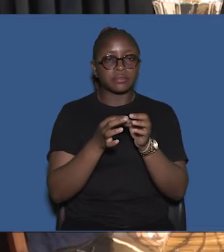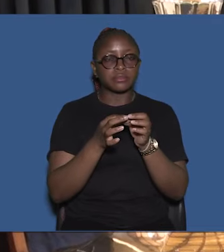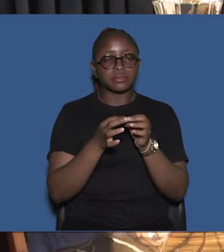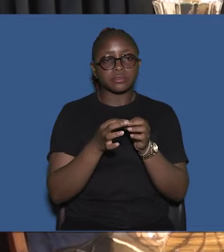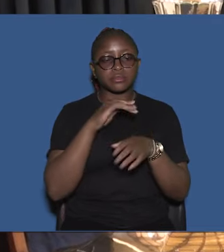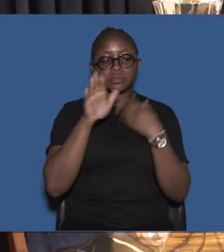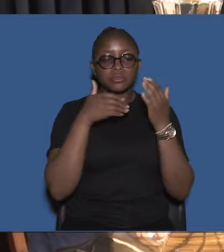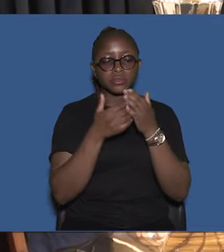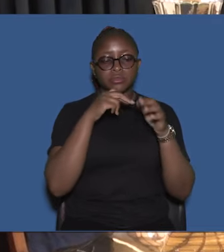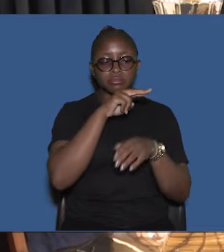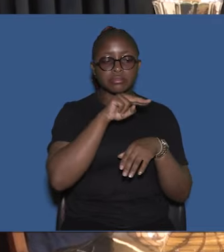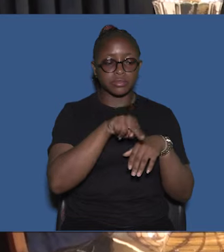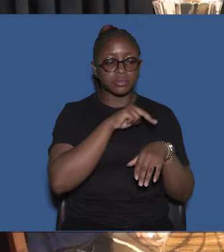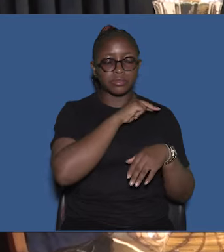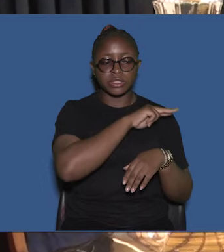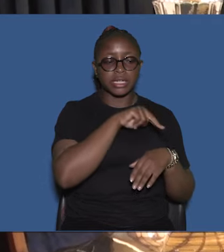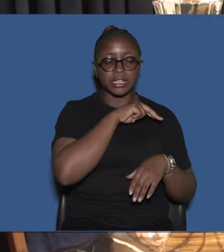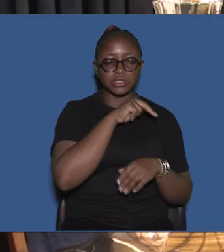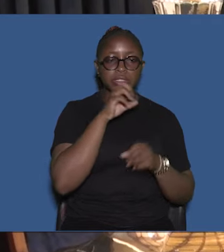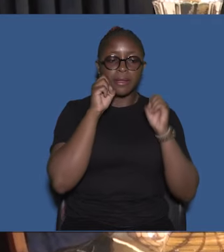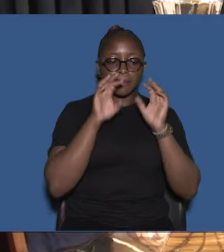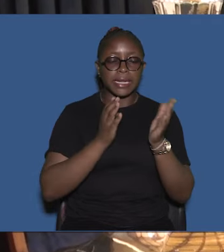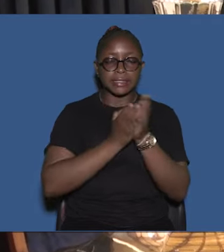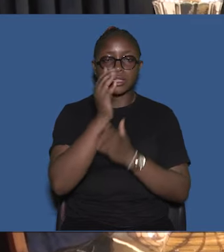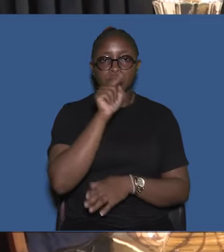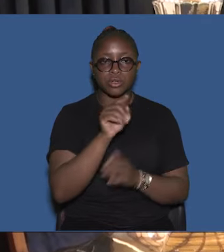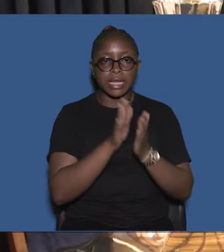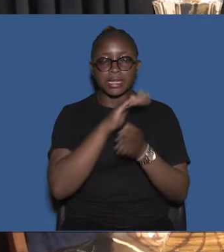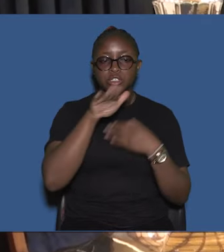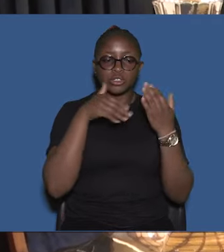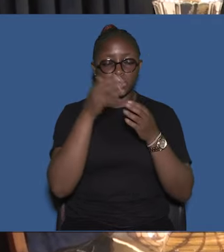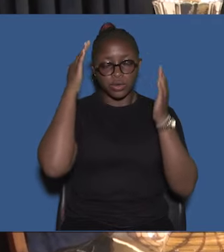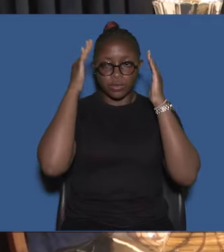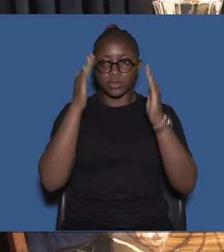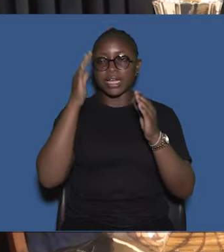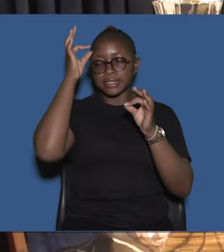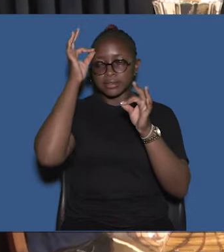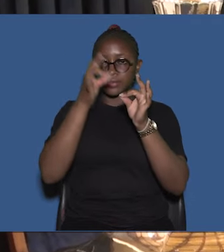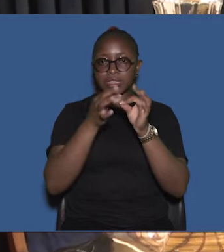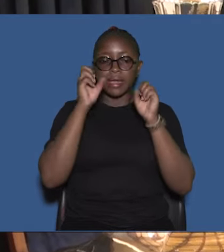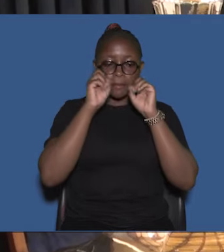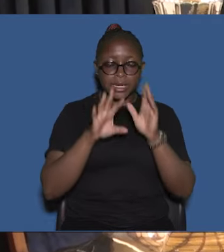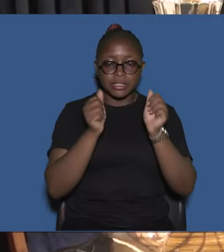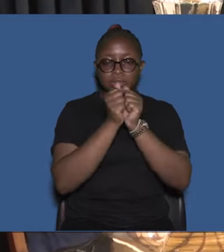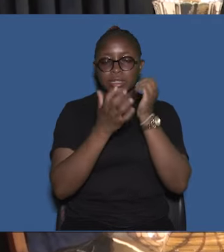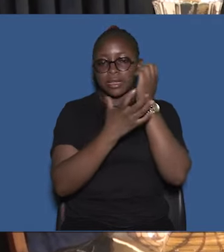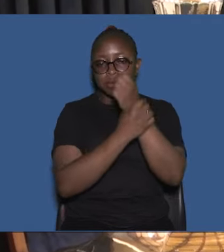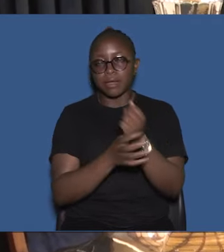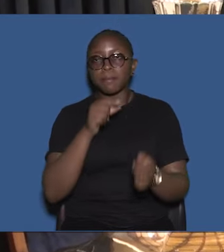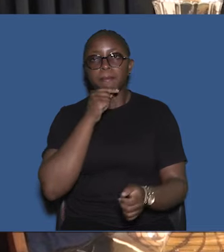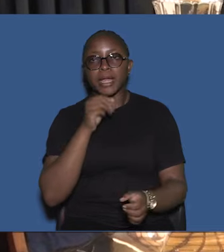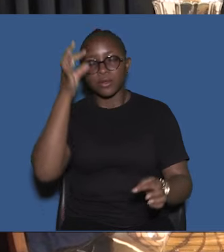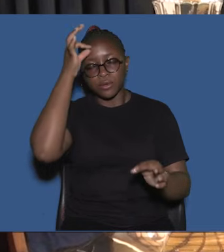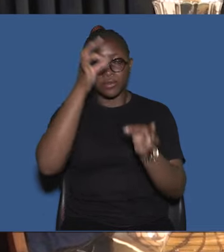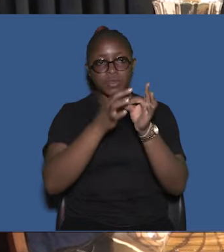you. So those who rely on faith are blessed along with Abraham, the man of faith. The word